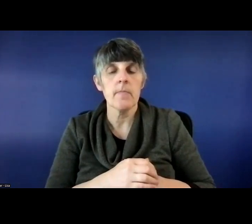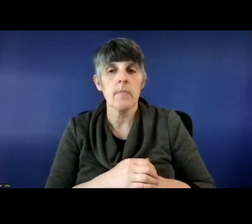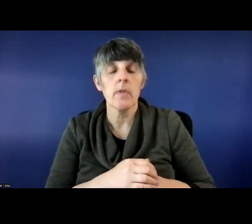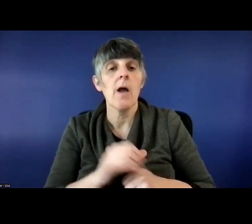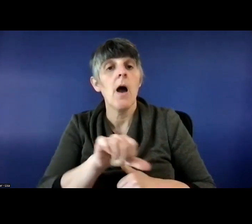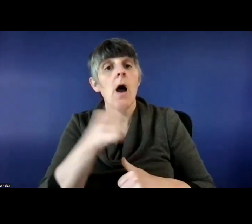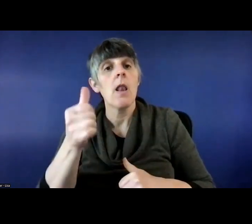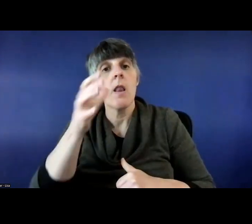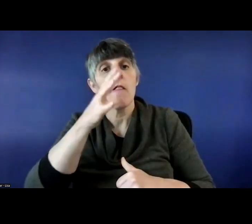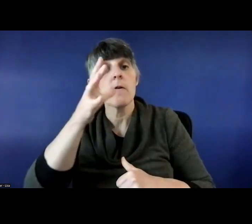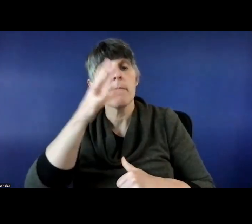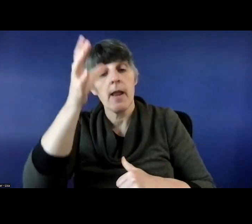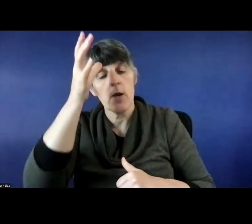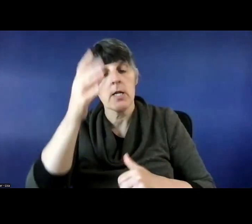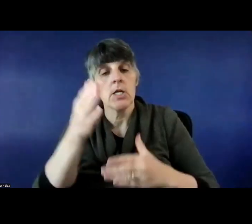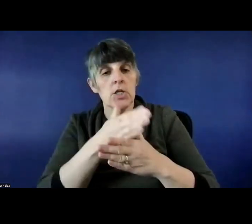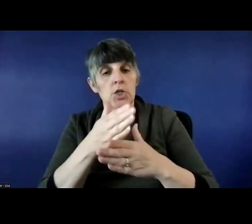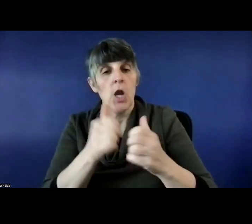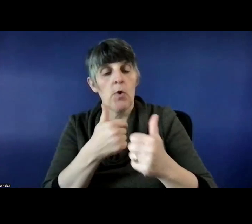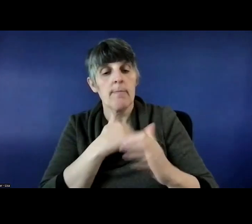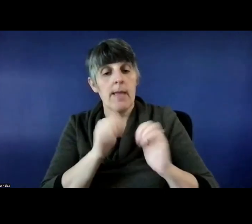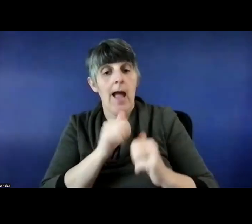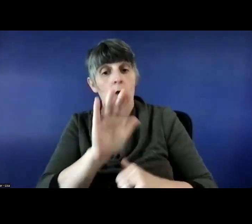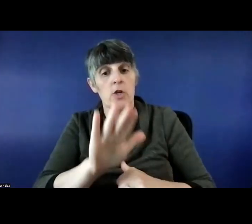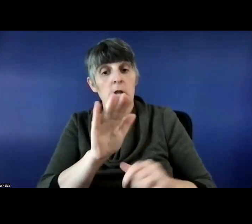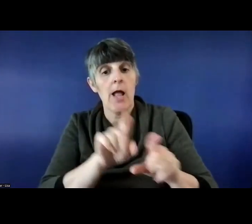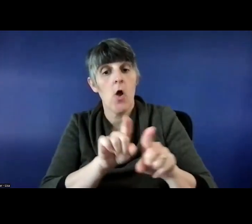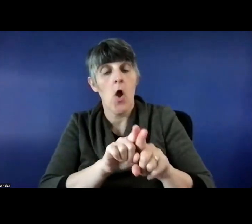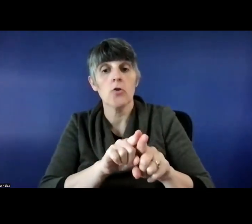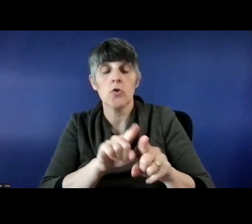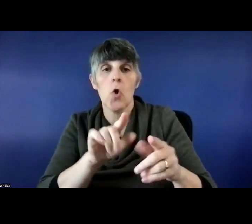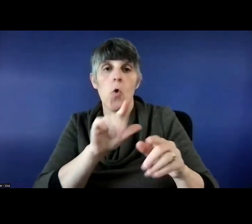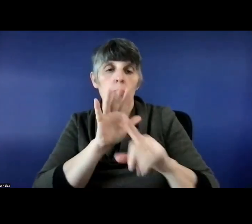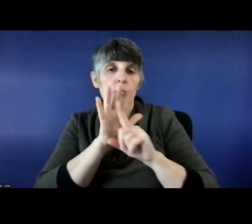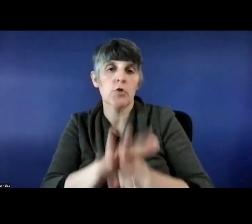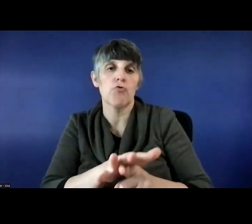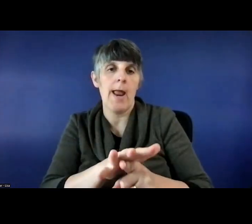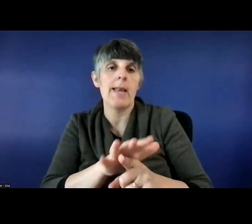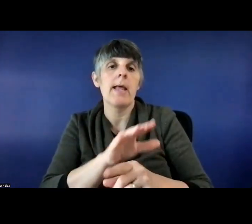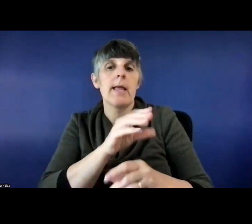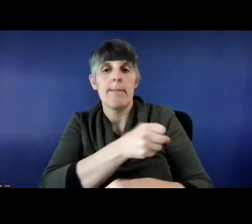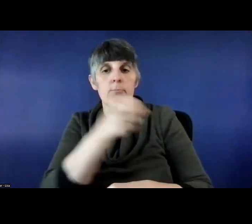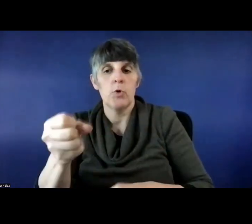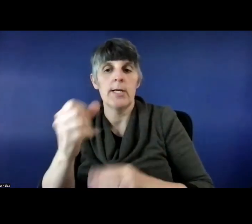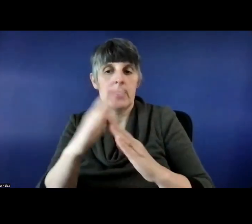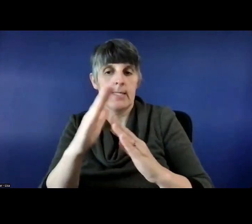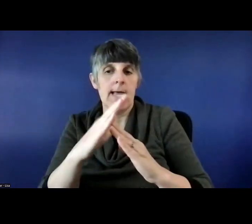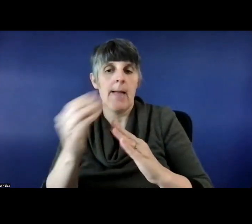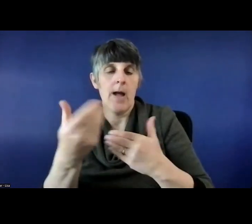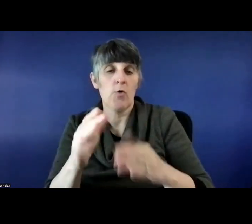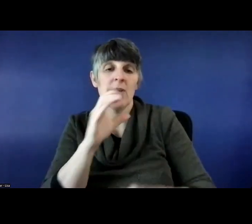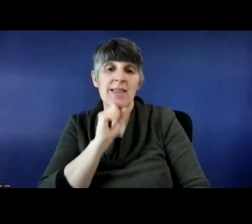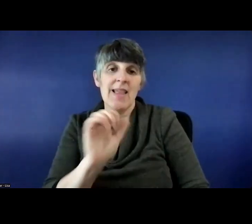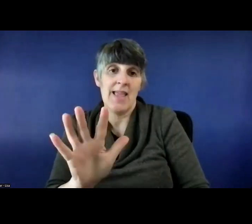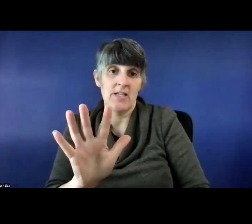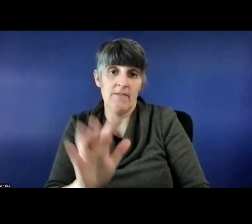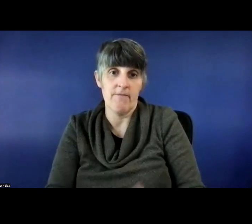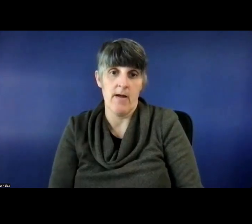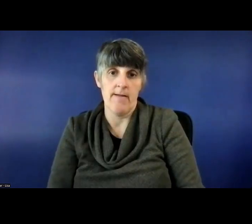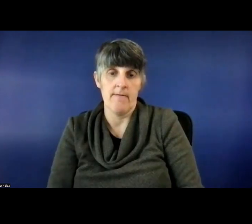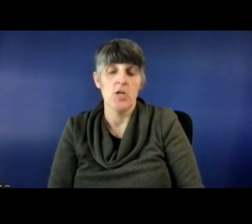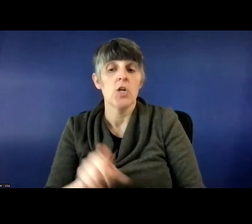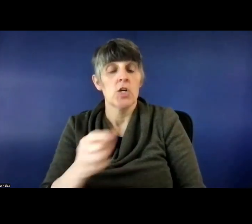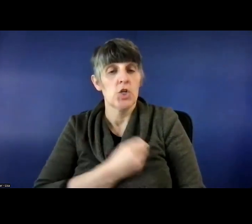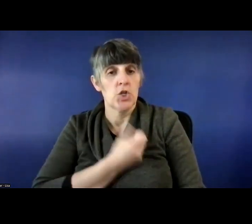Another parent shared with me how their child also started being restrained and put in timeout rooms at the age of 5. She